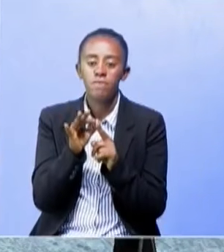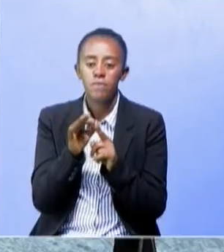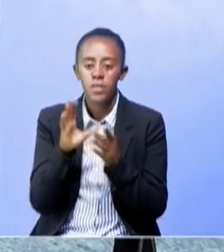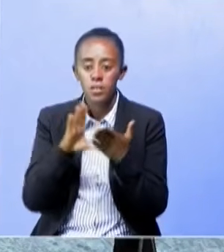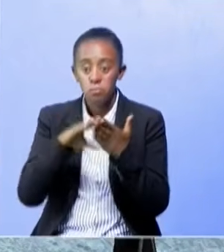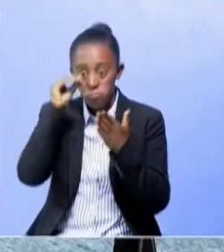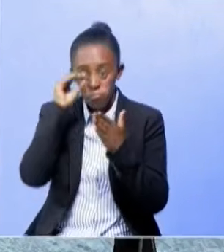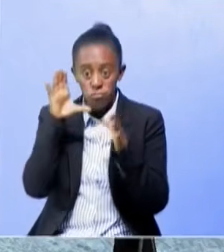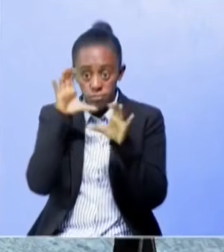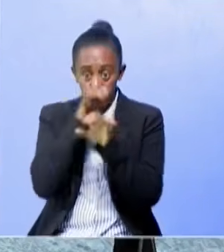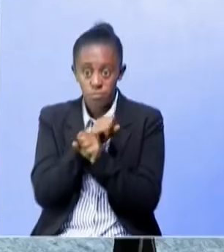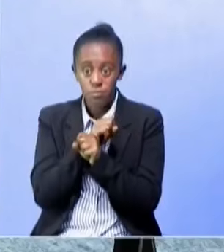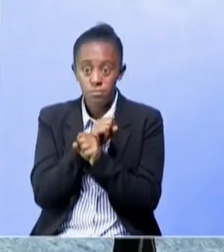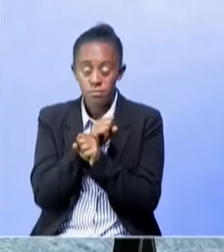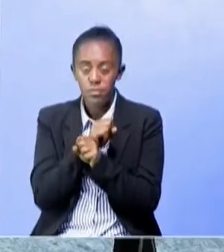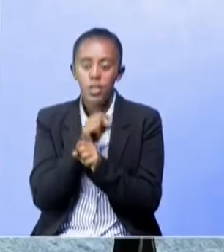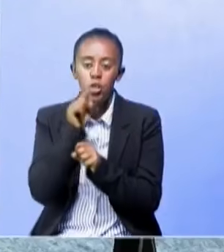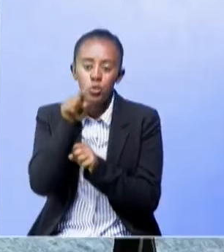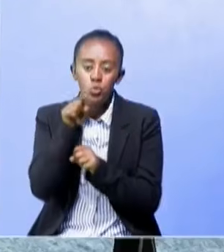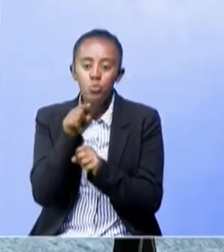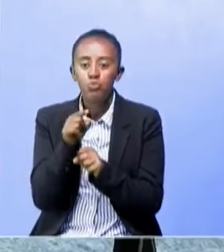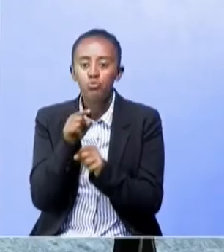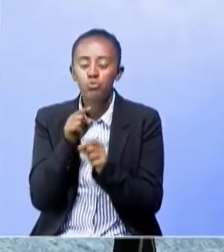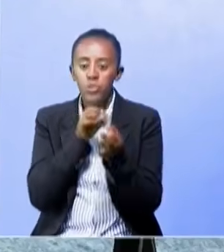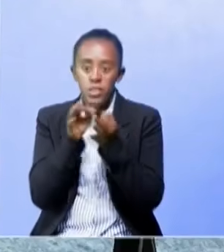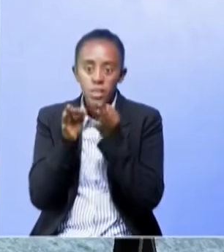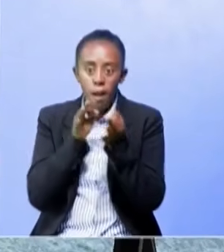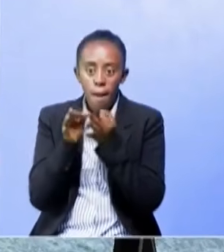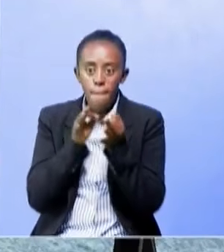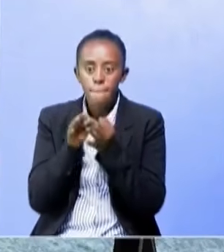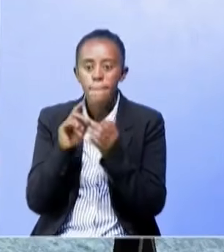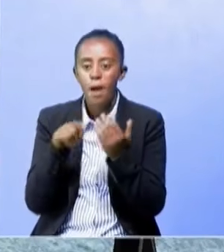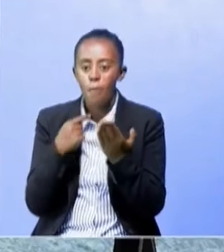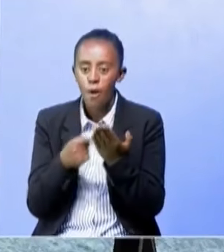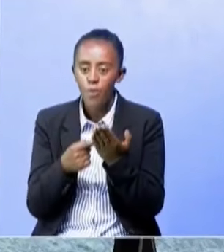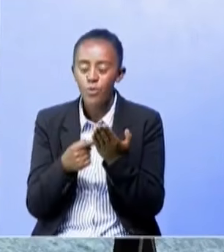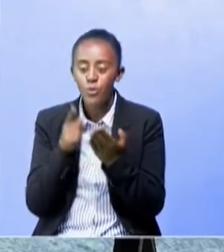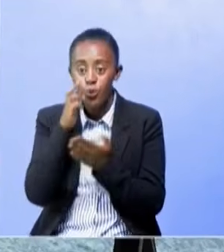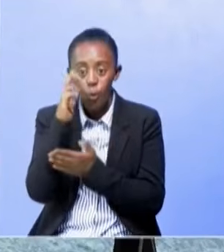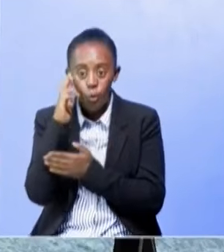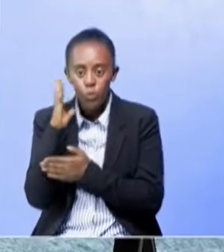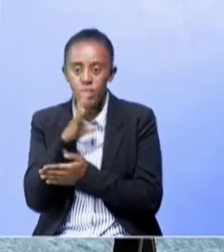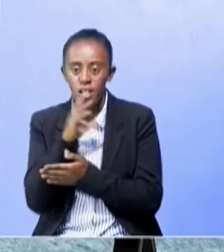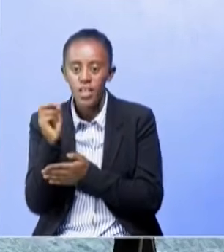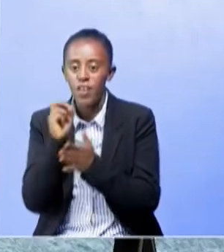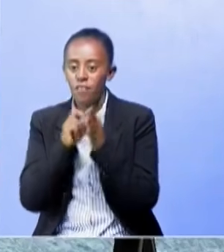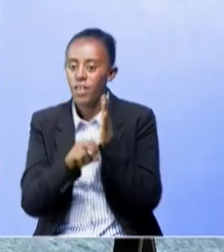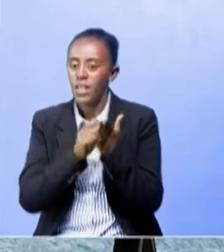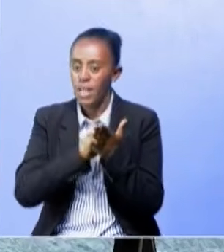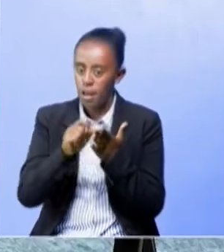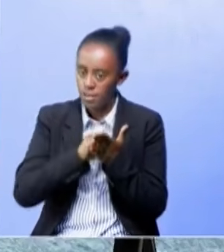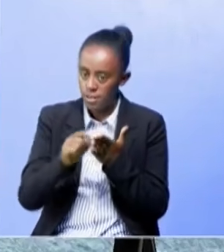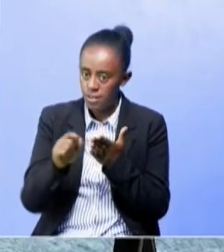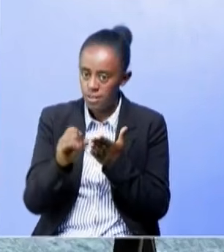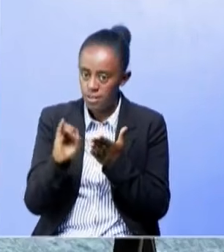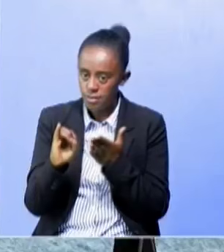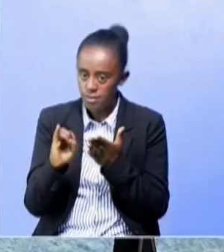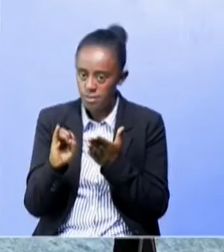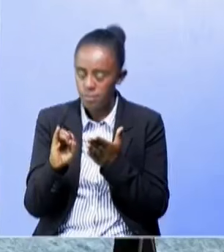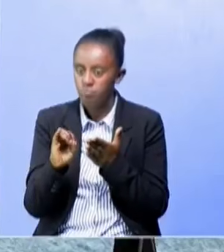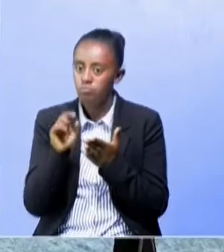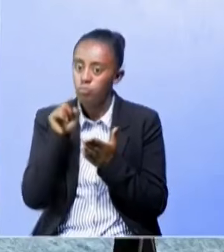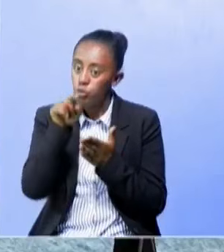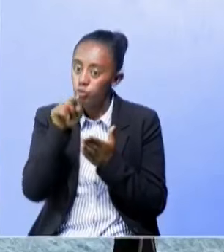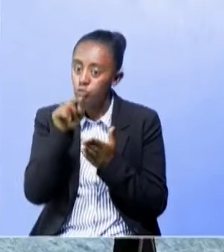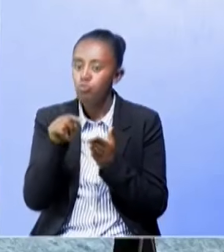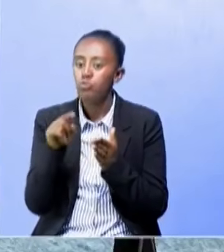this lesson, you are going to describe about cause and effect writing. You are